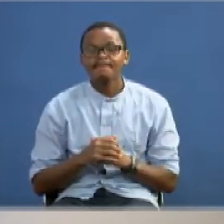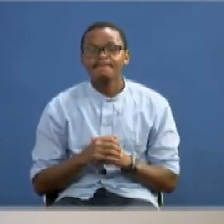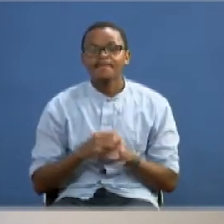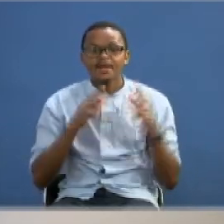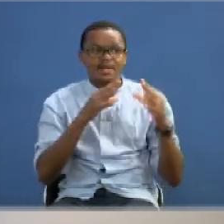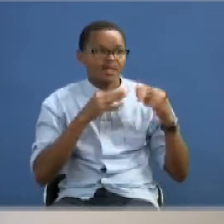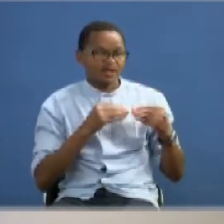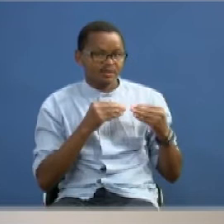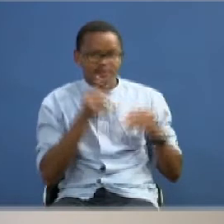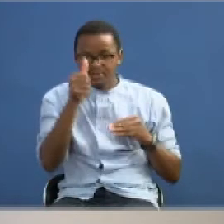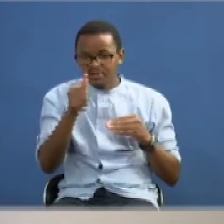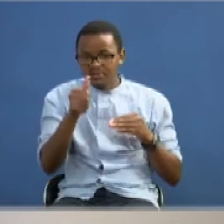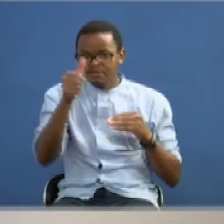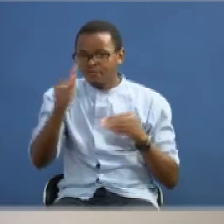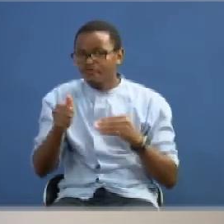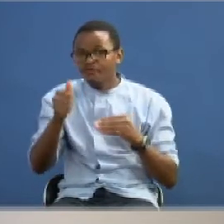received sanitizers